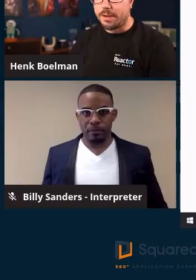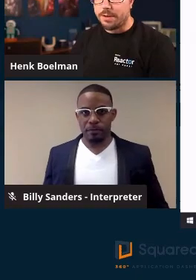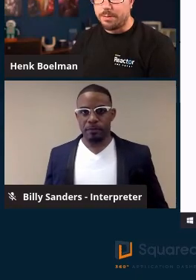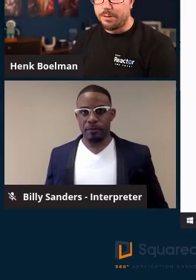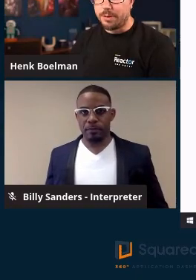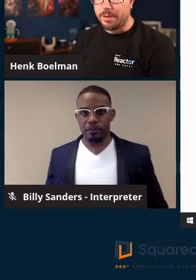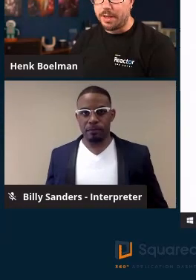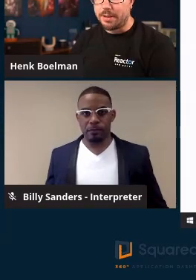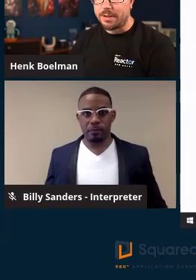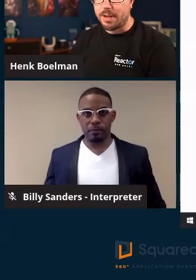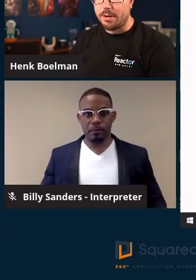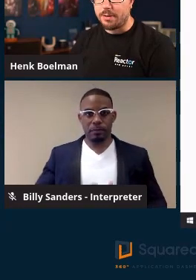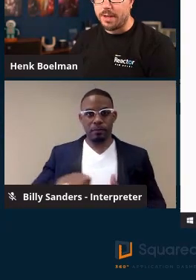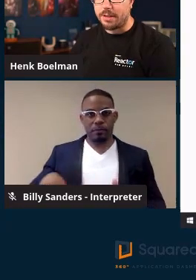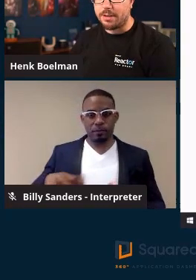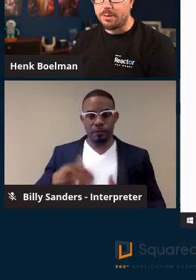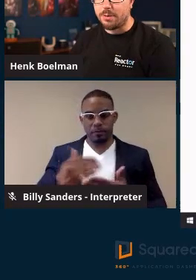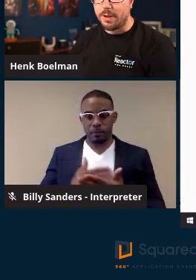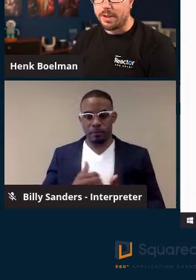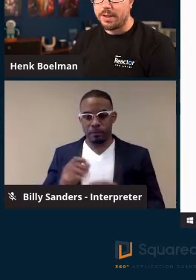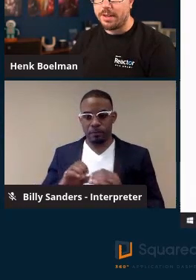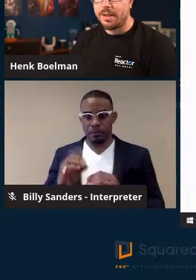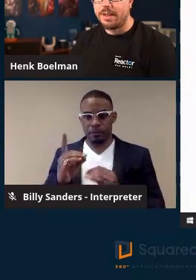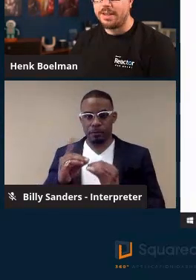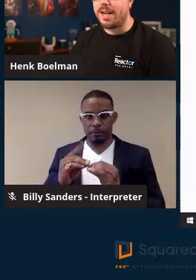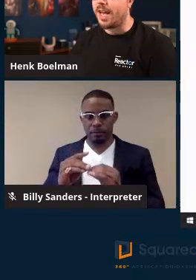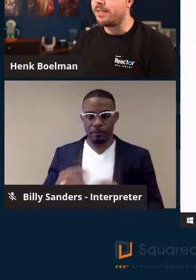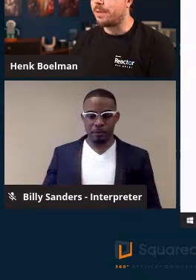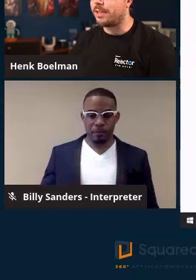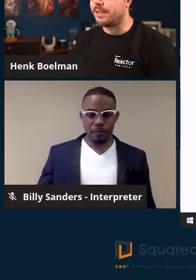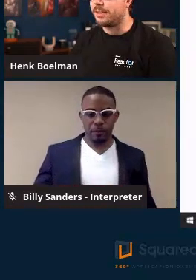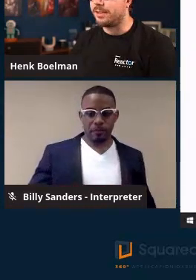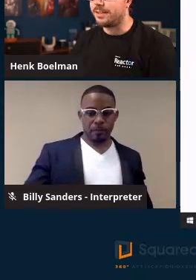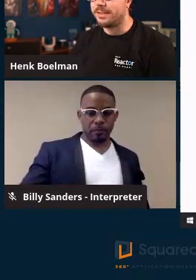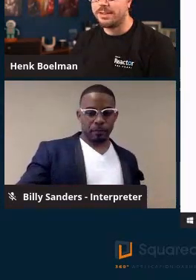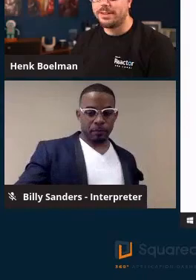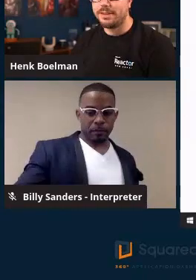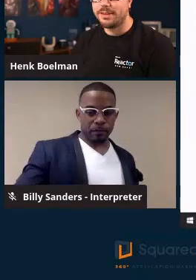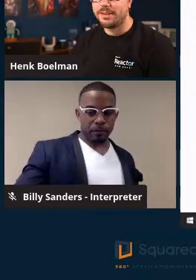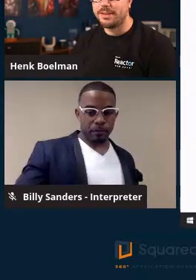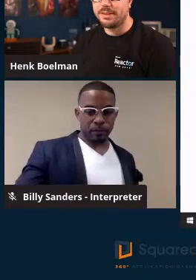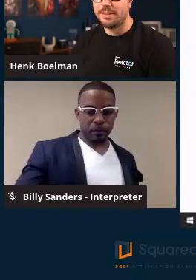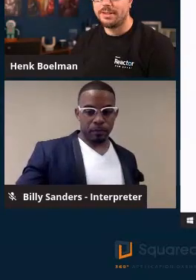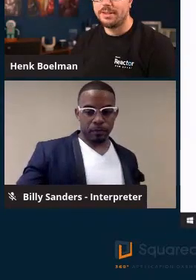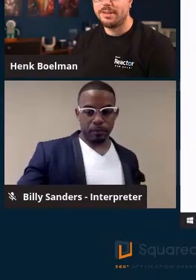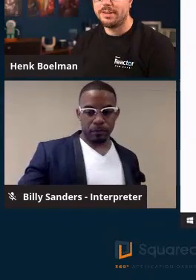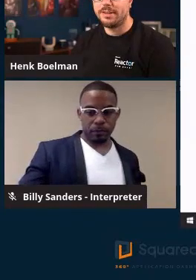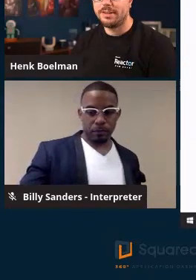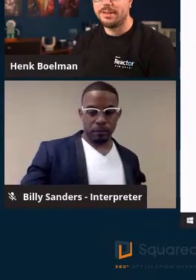That one is removed from the list, so let's do the next one.